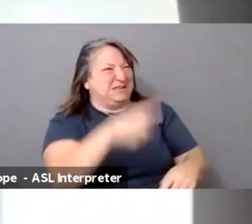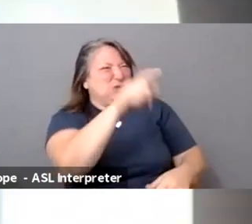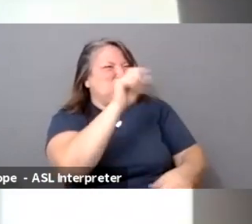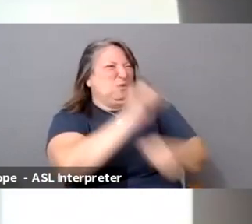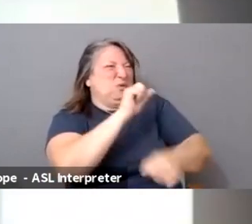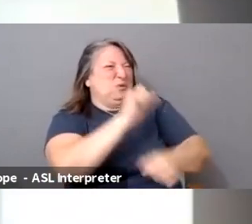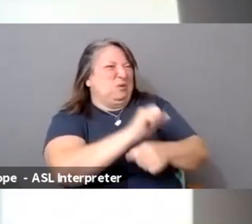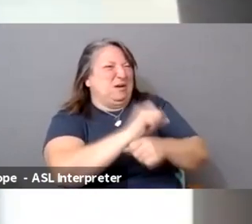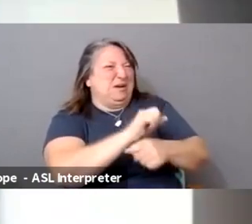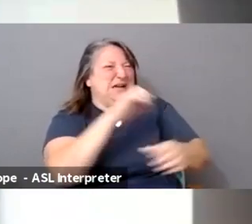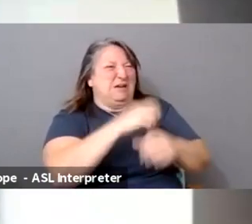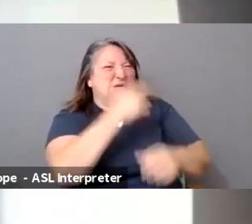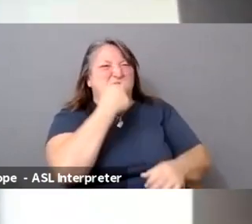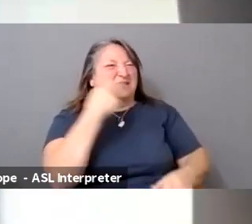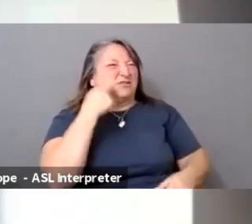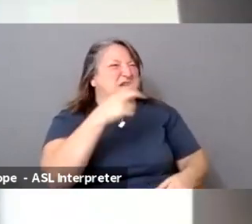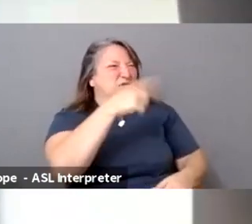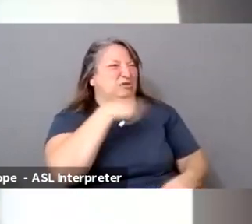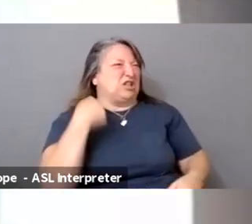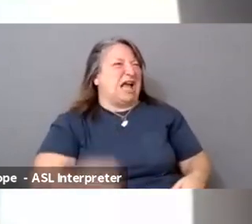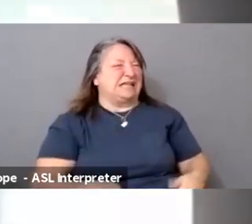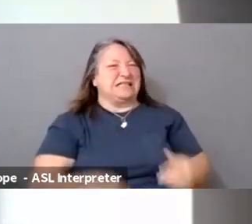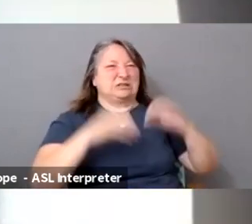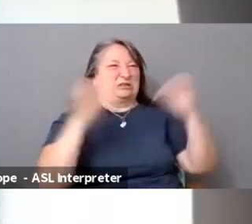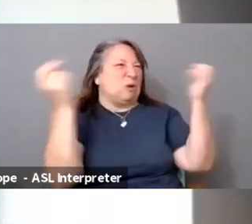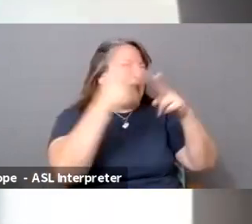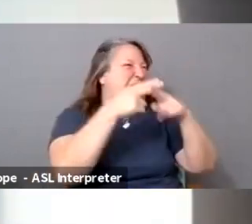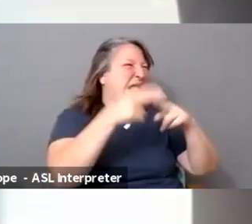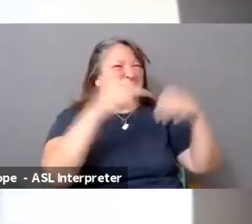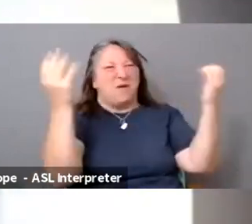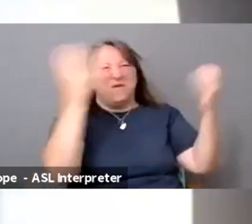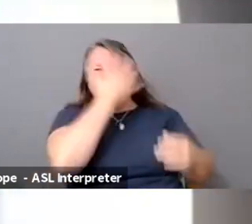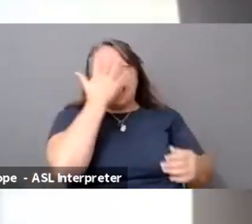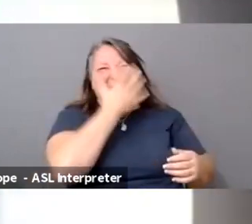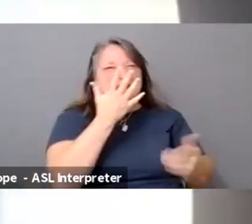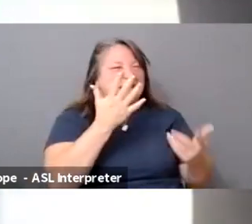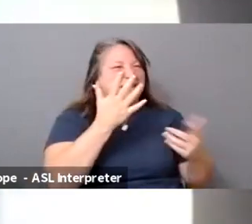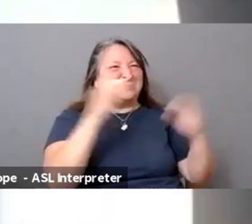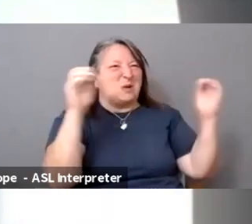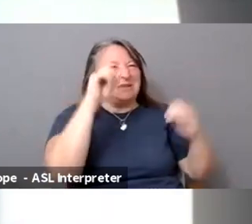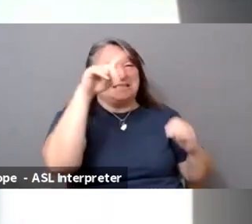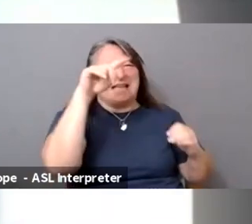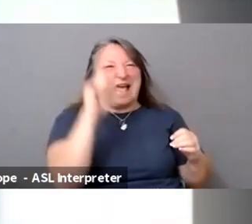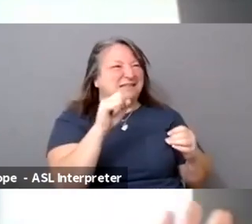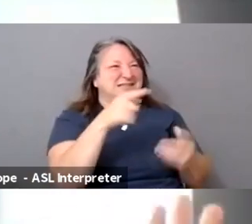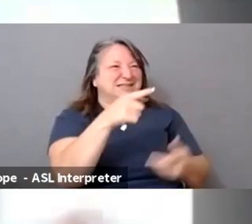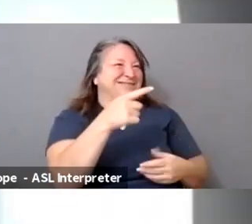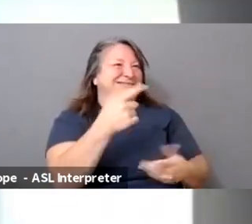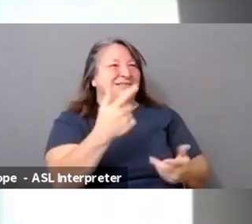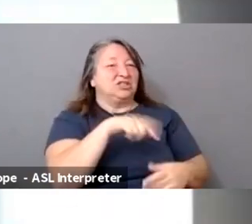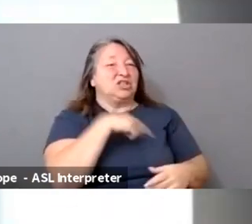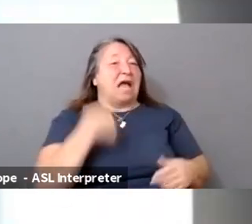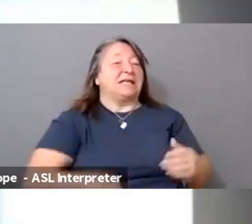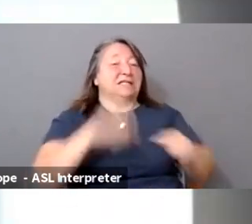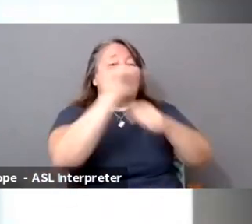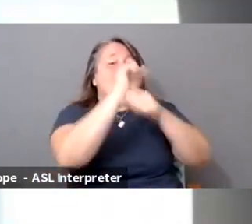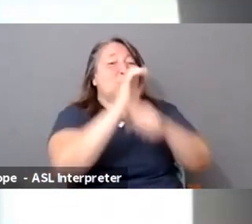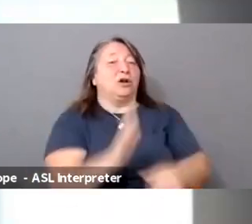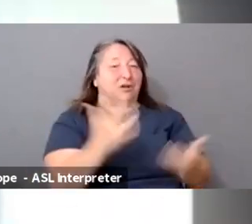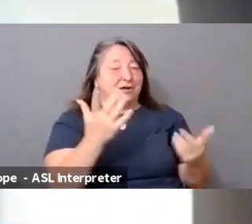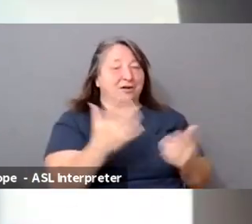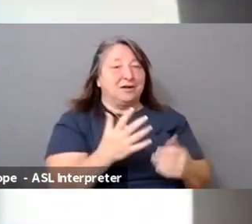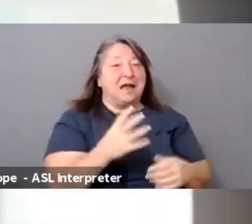guy that delivers your food. He's a faceless, nameless, statusless guy. And the prison system pinned this murder on